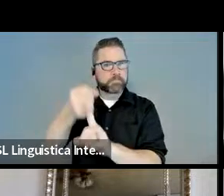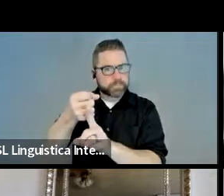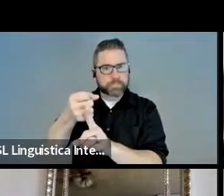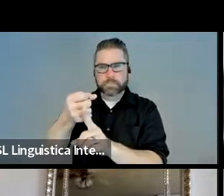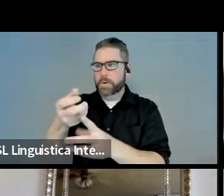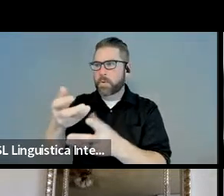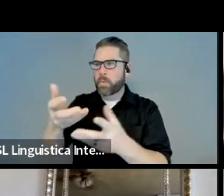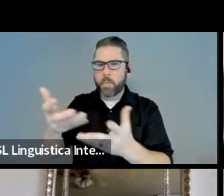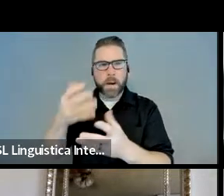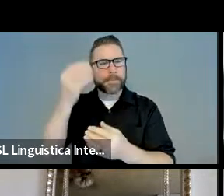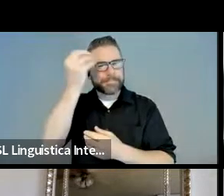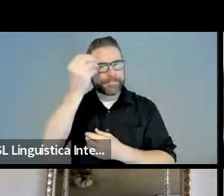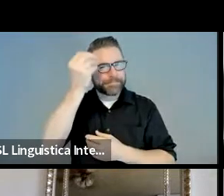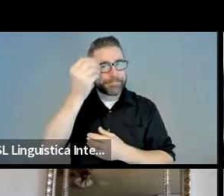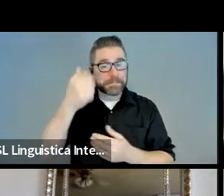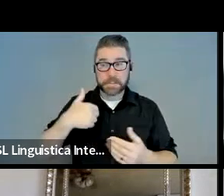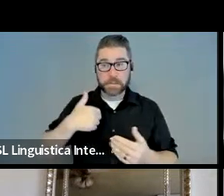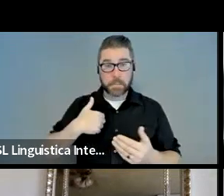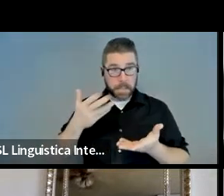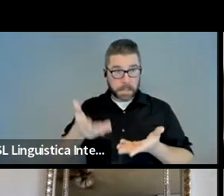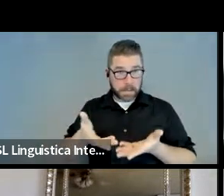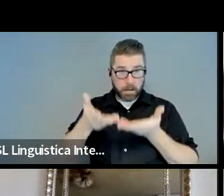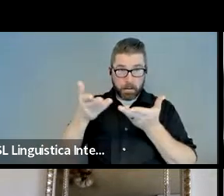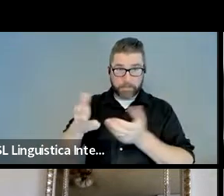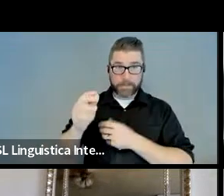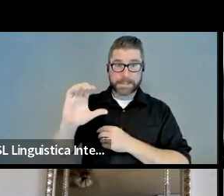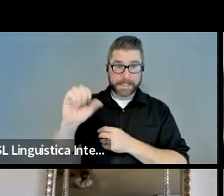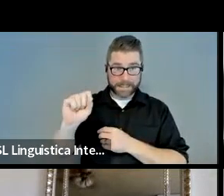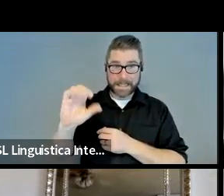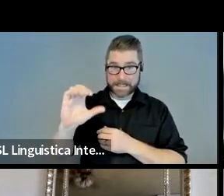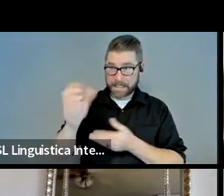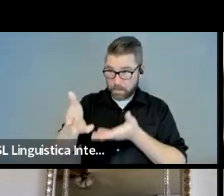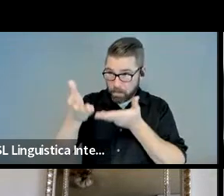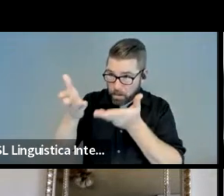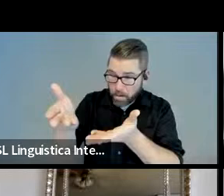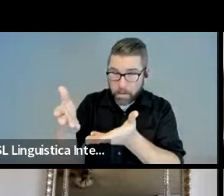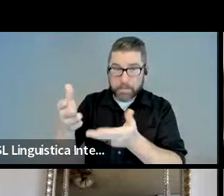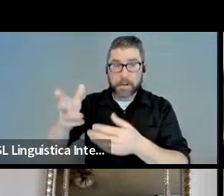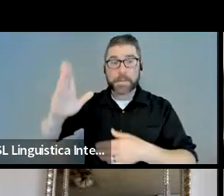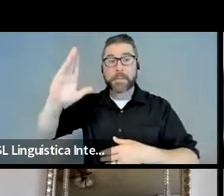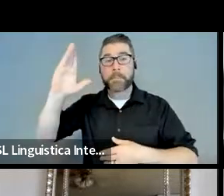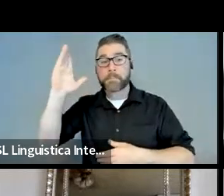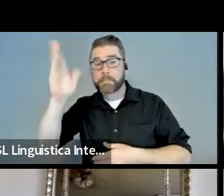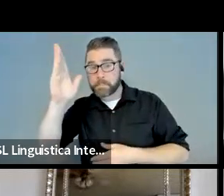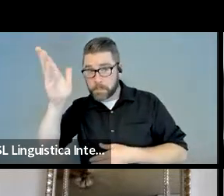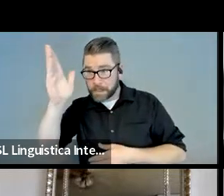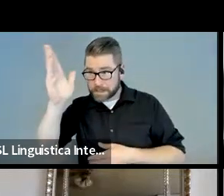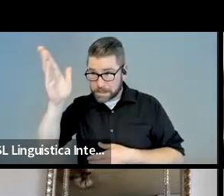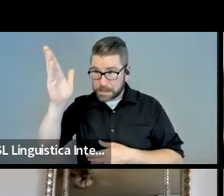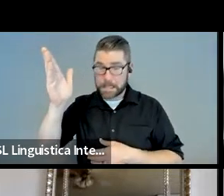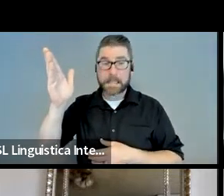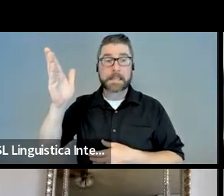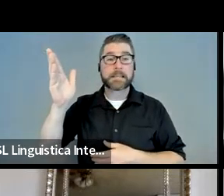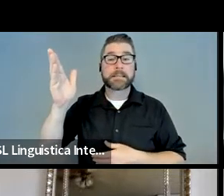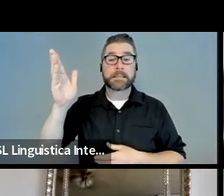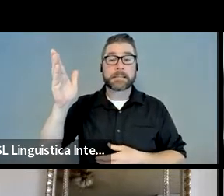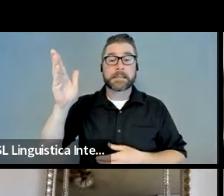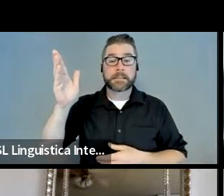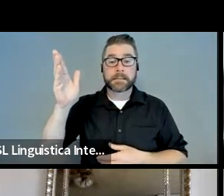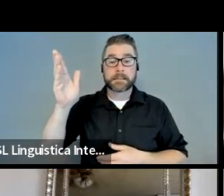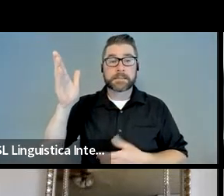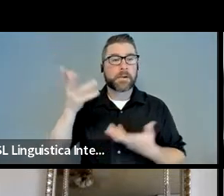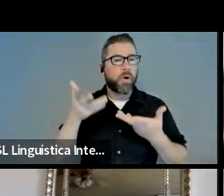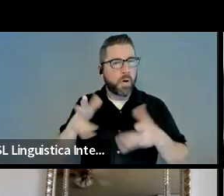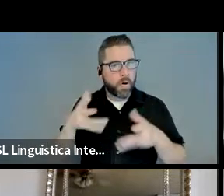propose to the CSC is, given that the presentation, the camp presentation, is already available to